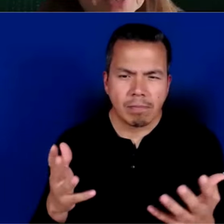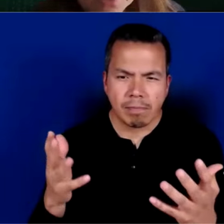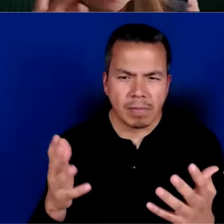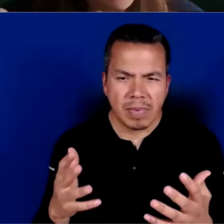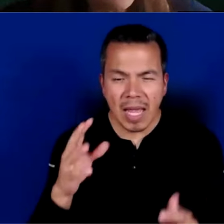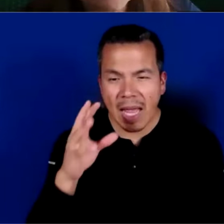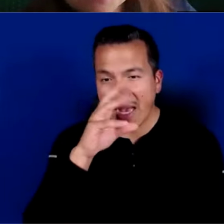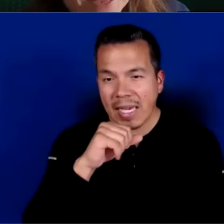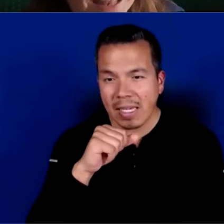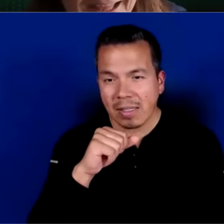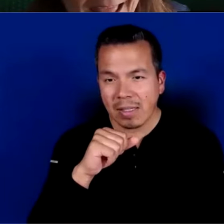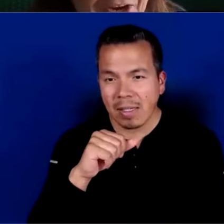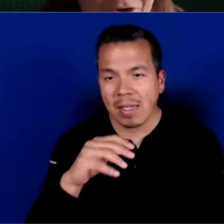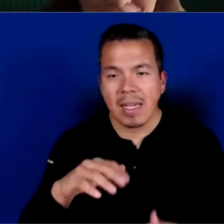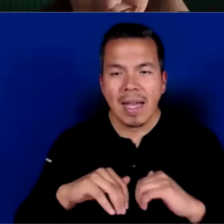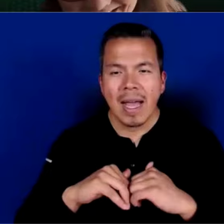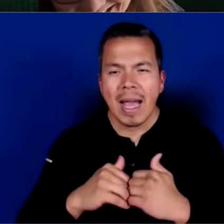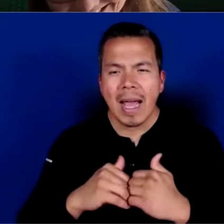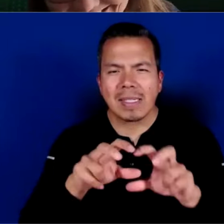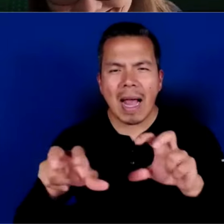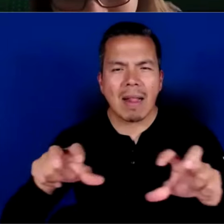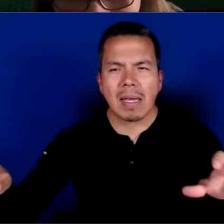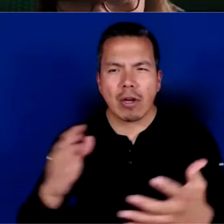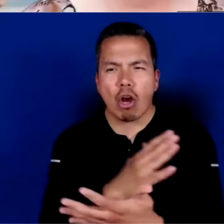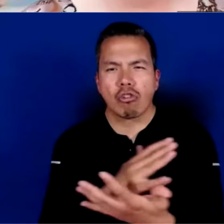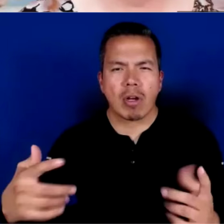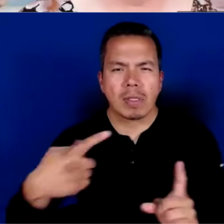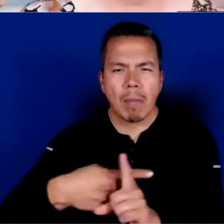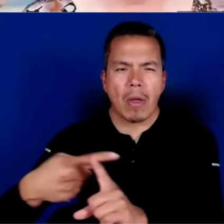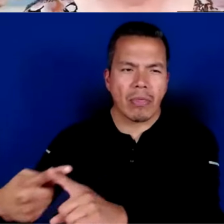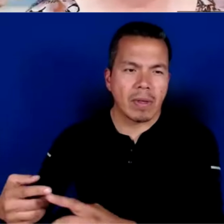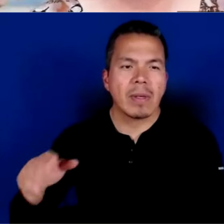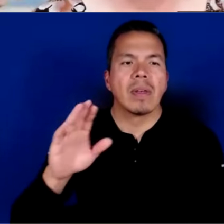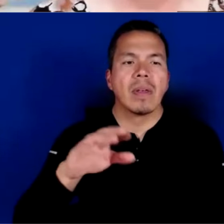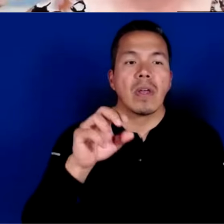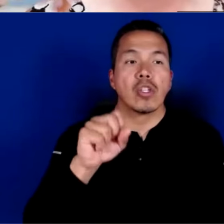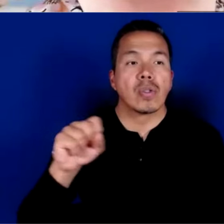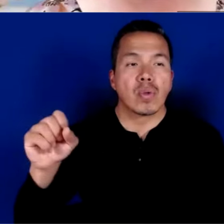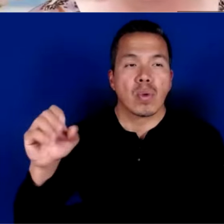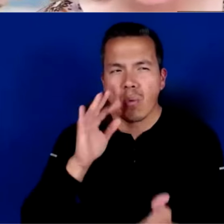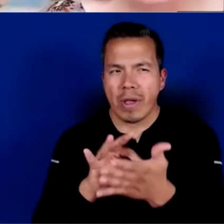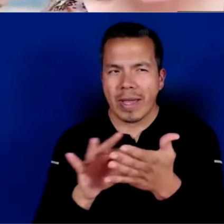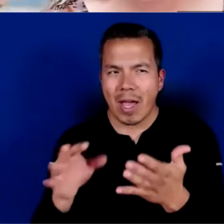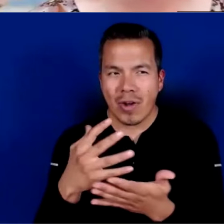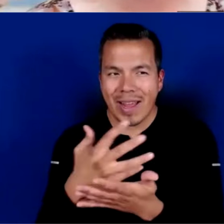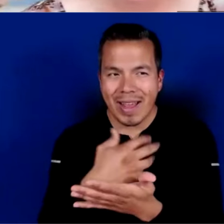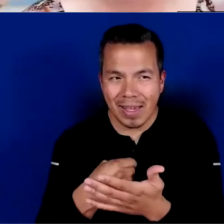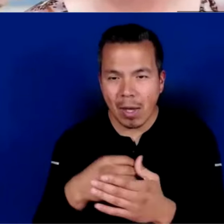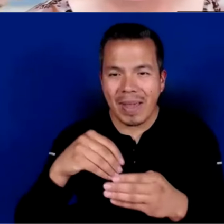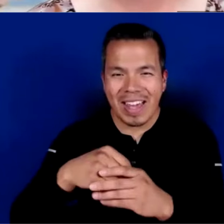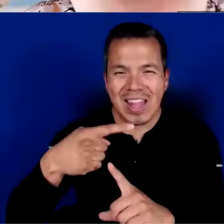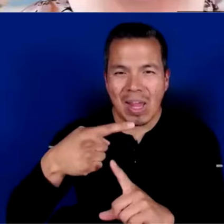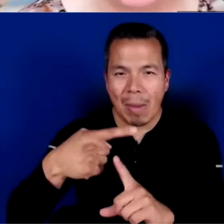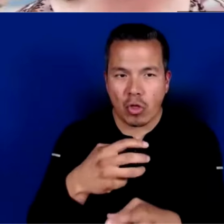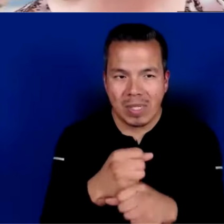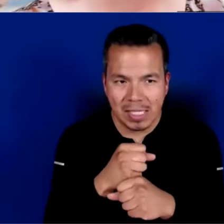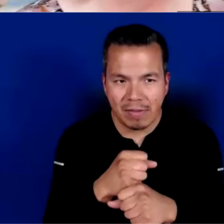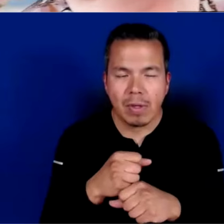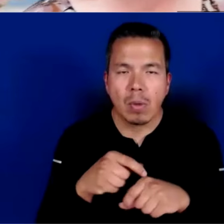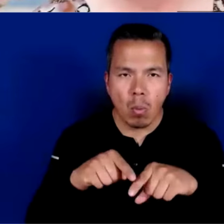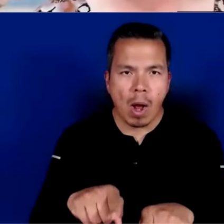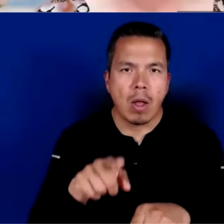guess how does it allocate across? Social Security is going to count the income in the month you receive it when you're on